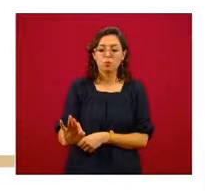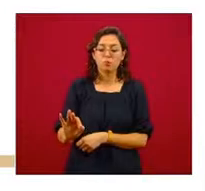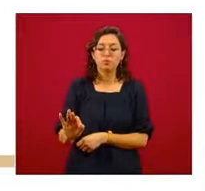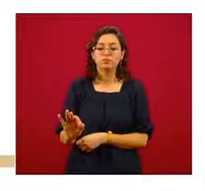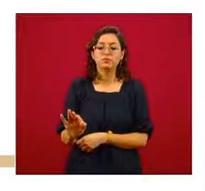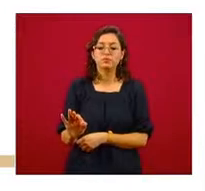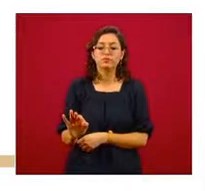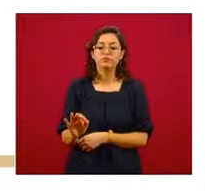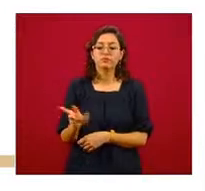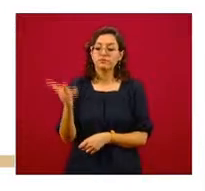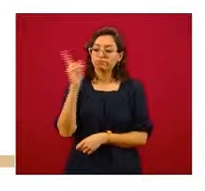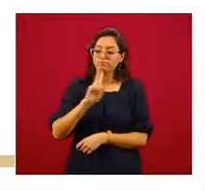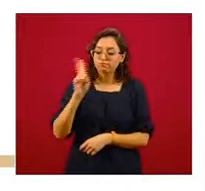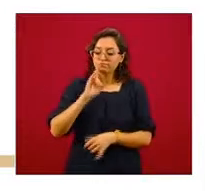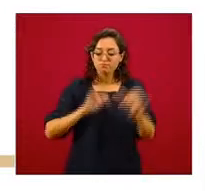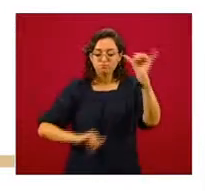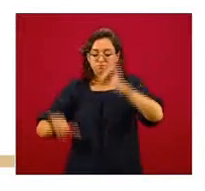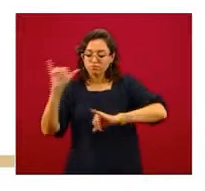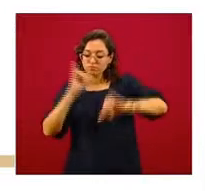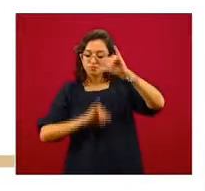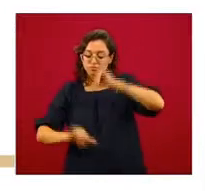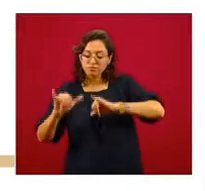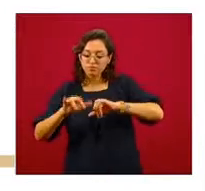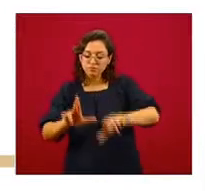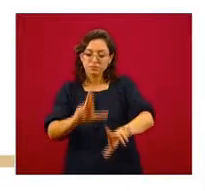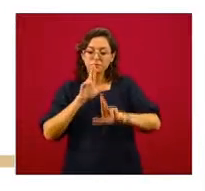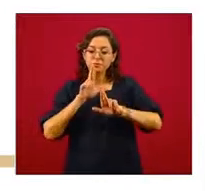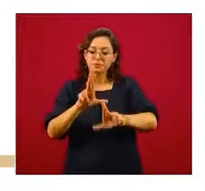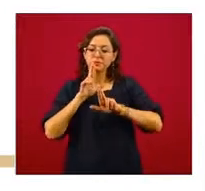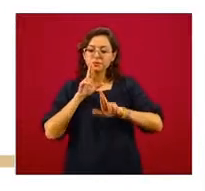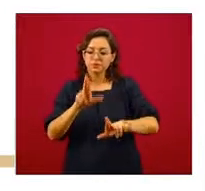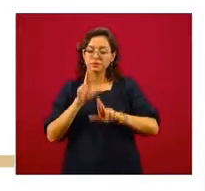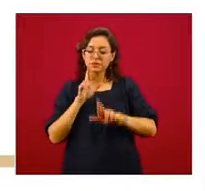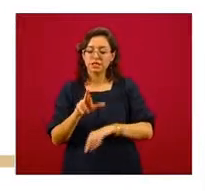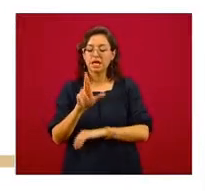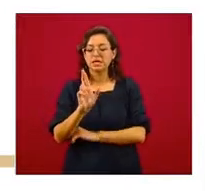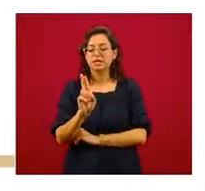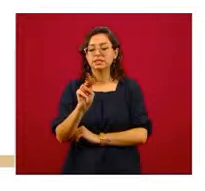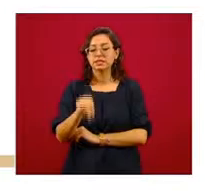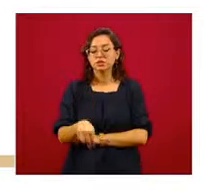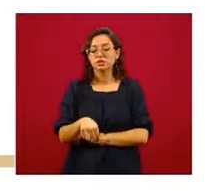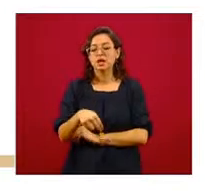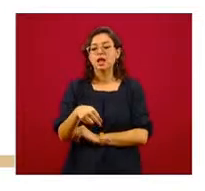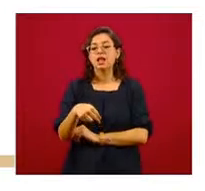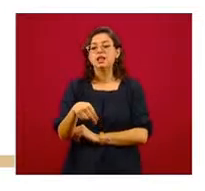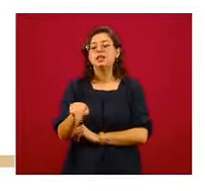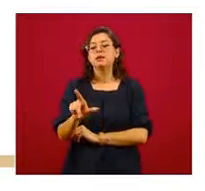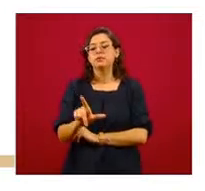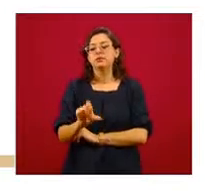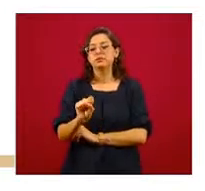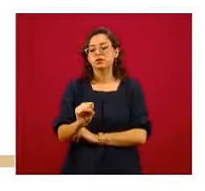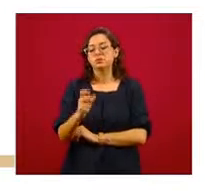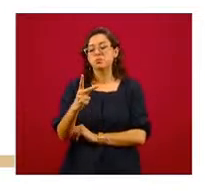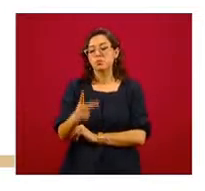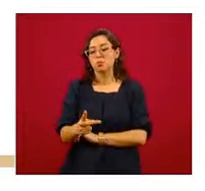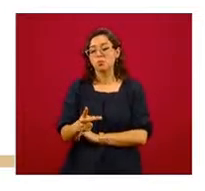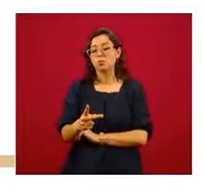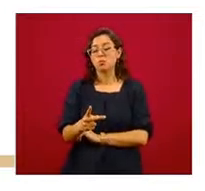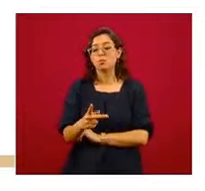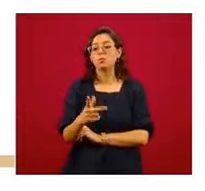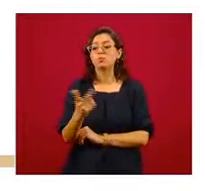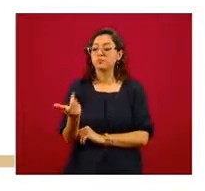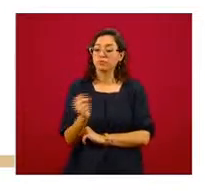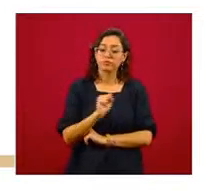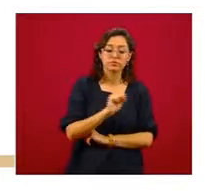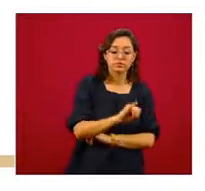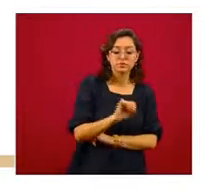positive percentage. So this is the percentage of tests that we have run throughout the